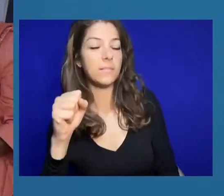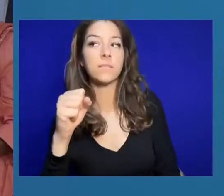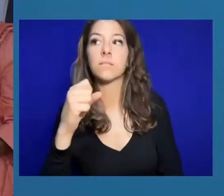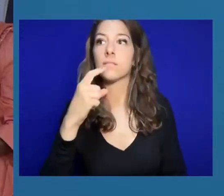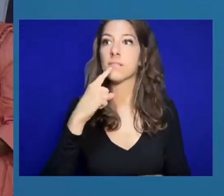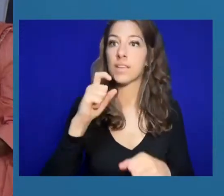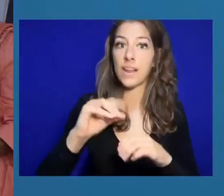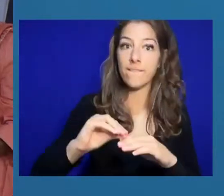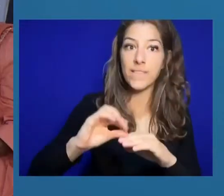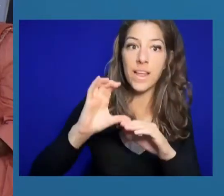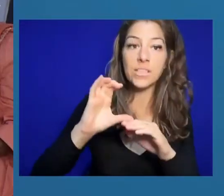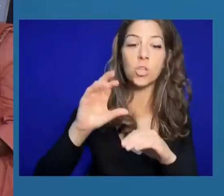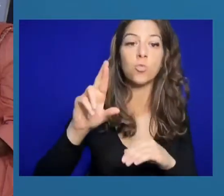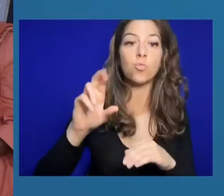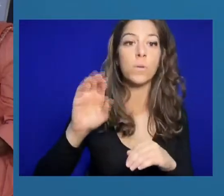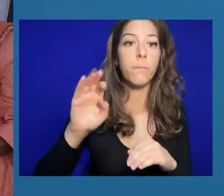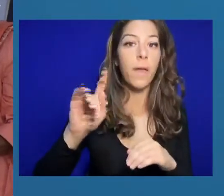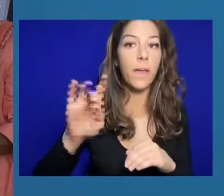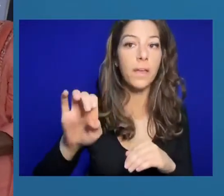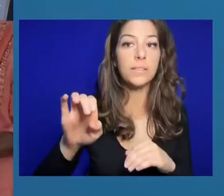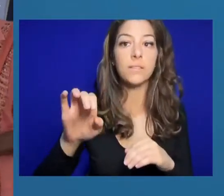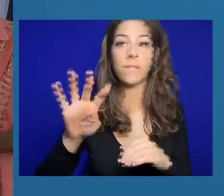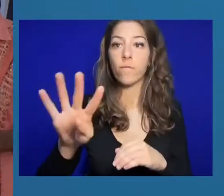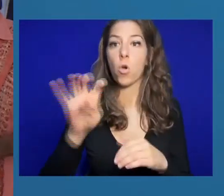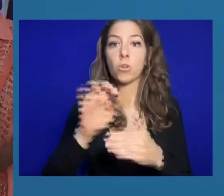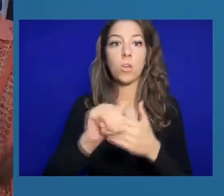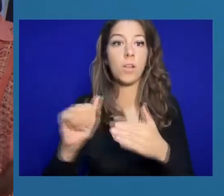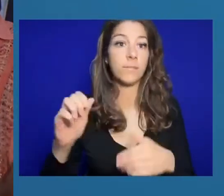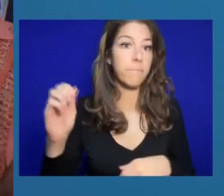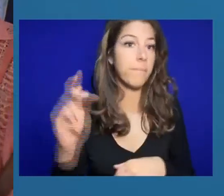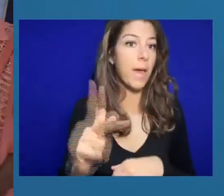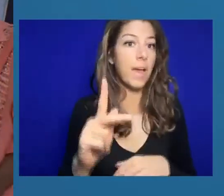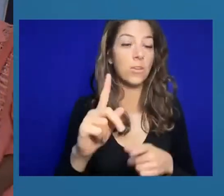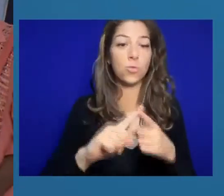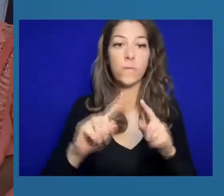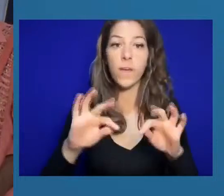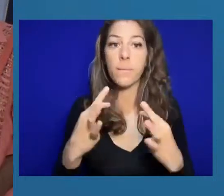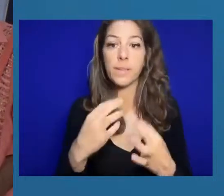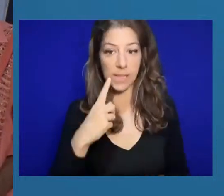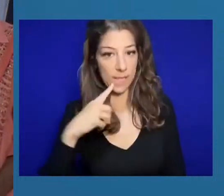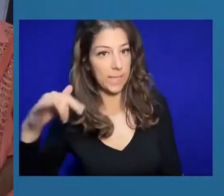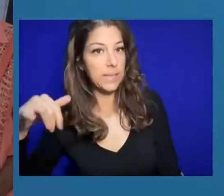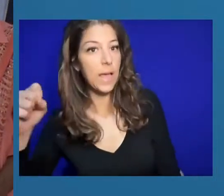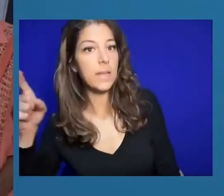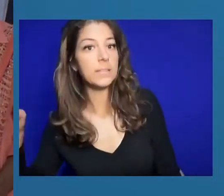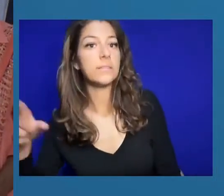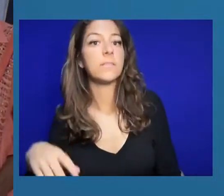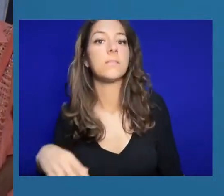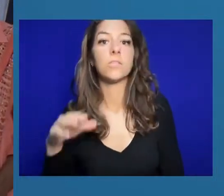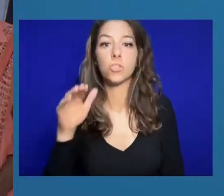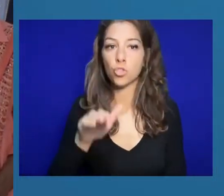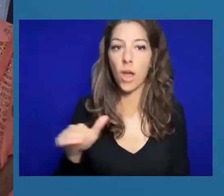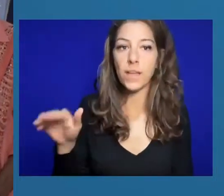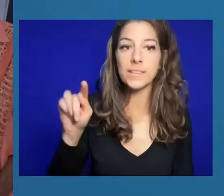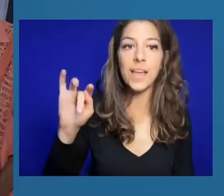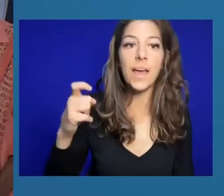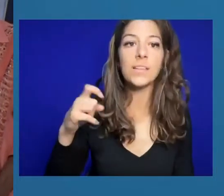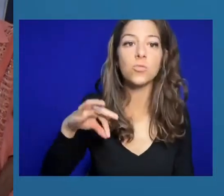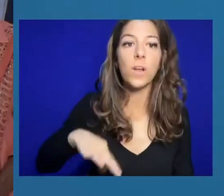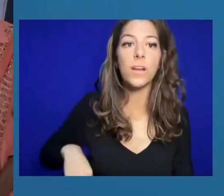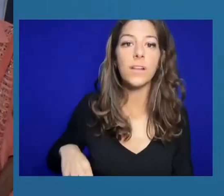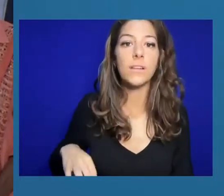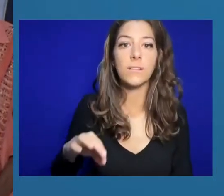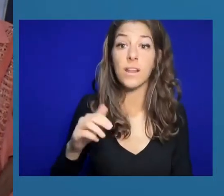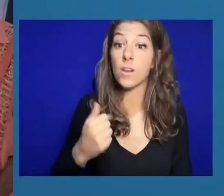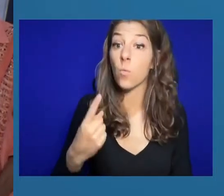inflation rebate that would put $400 back in families' pockets, they said yes. A child tax credit. Anybody with